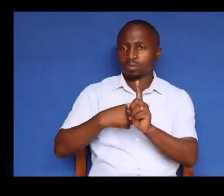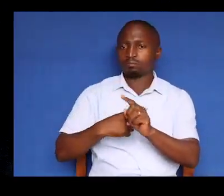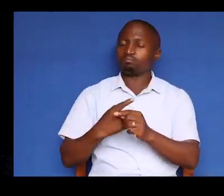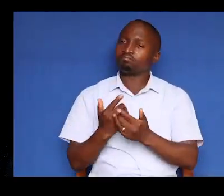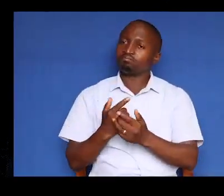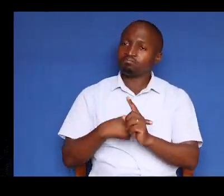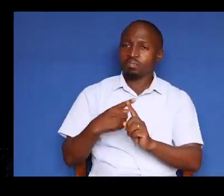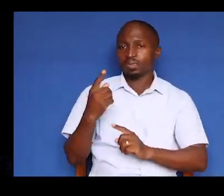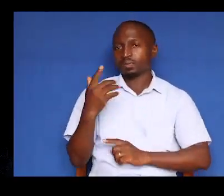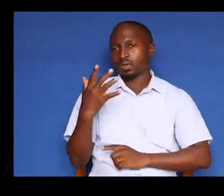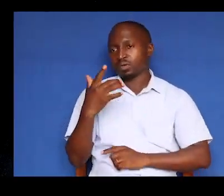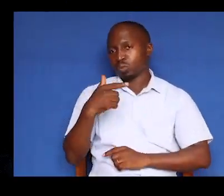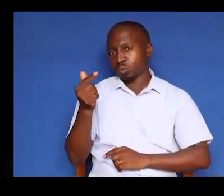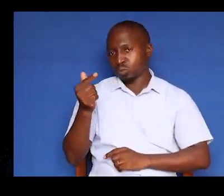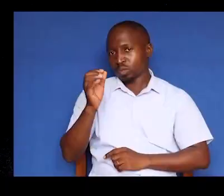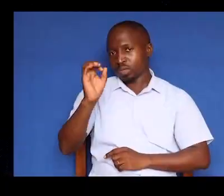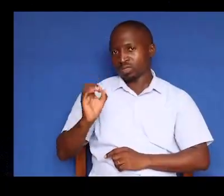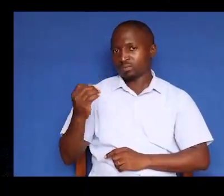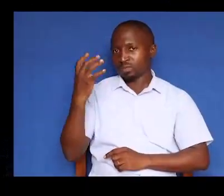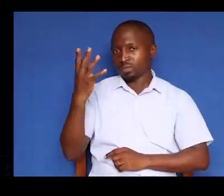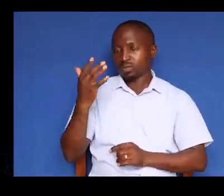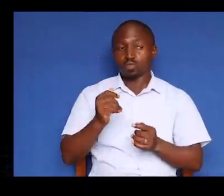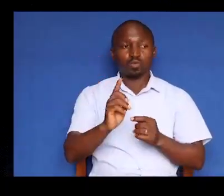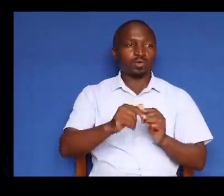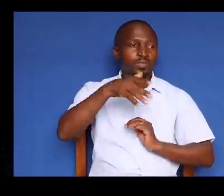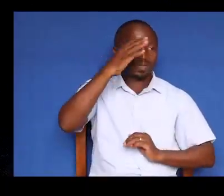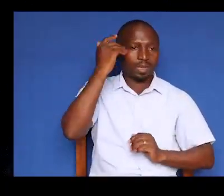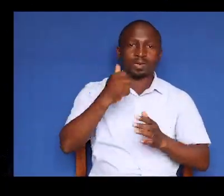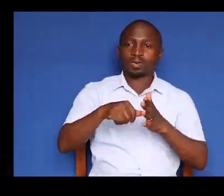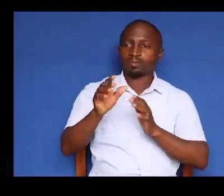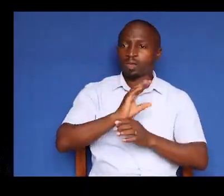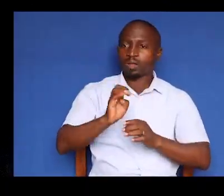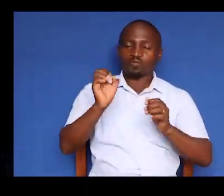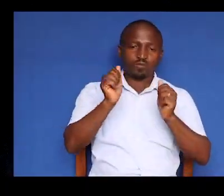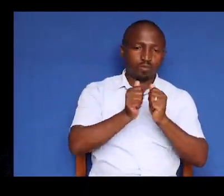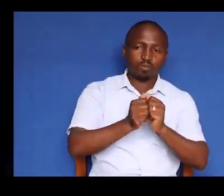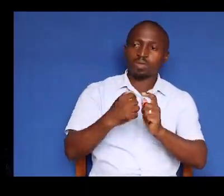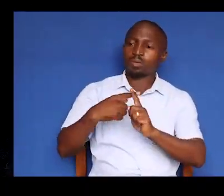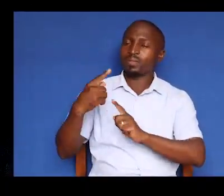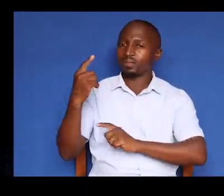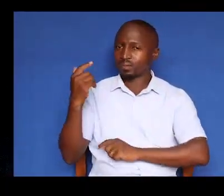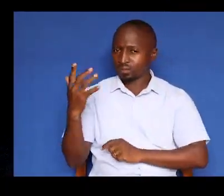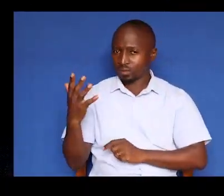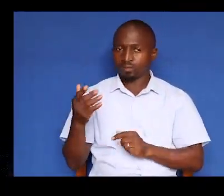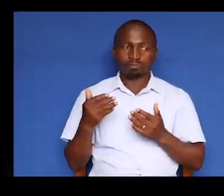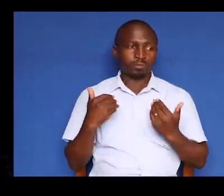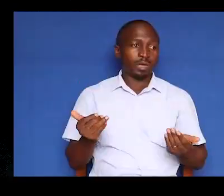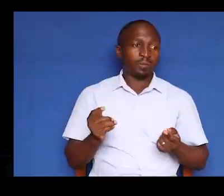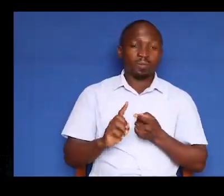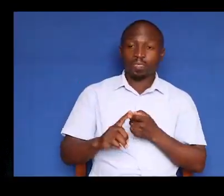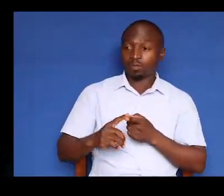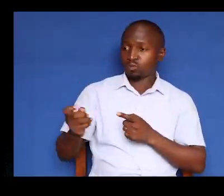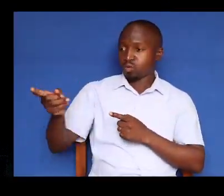only 500. So government has to pay this amount. So by taking